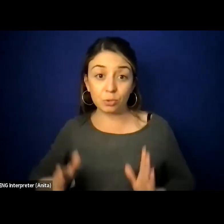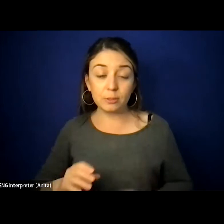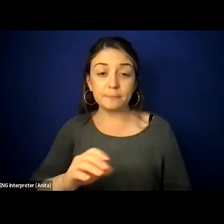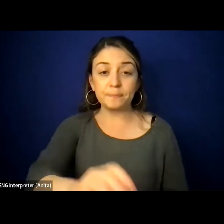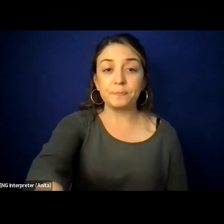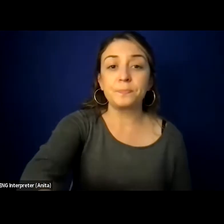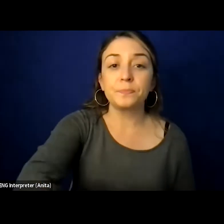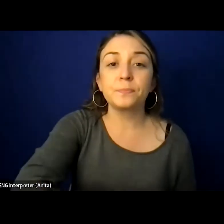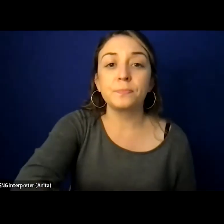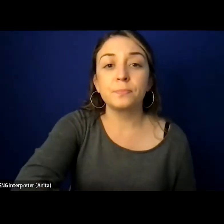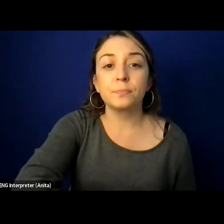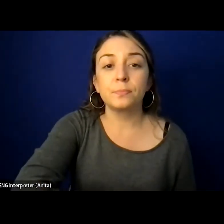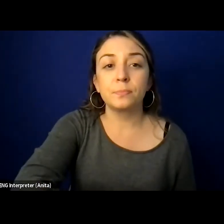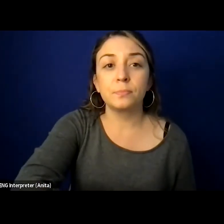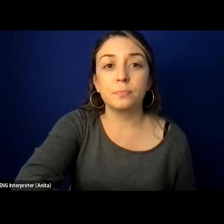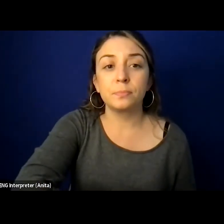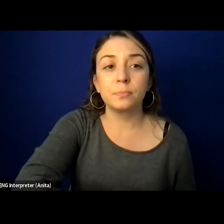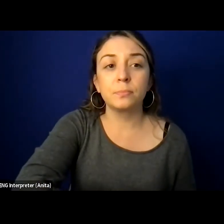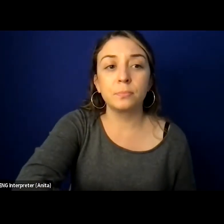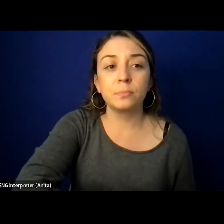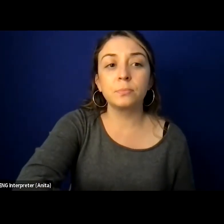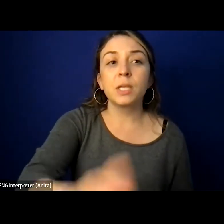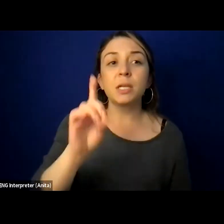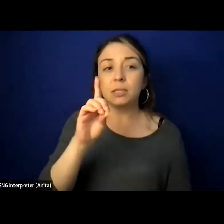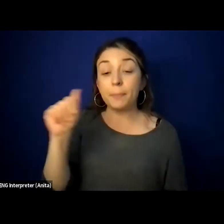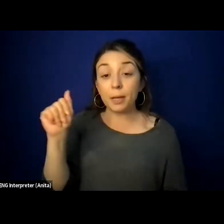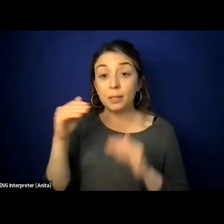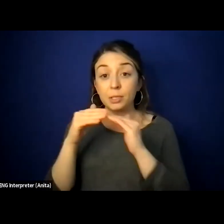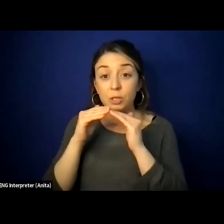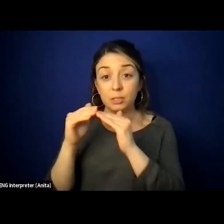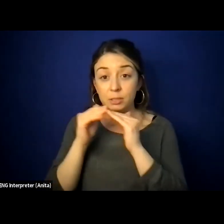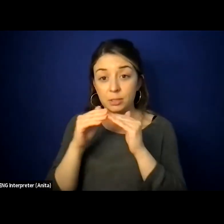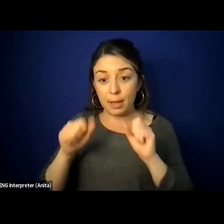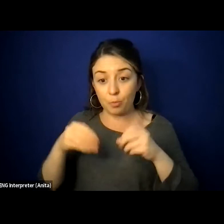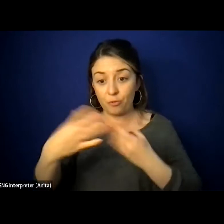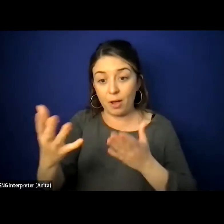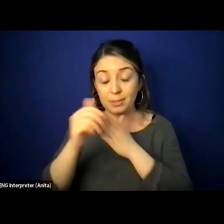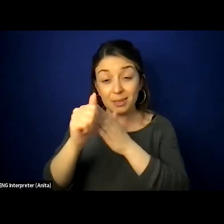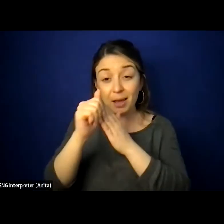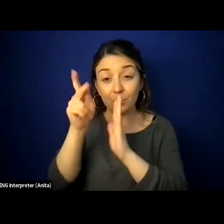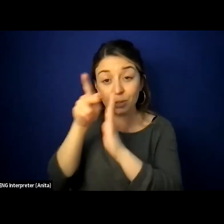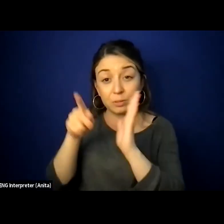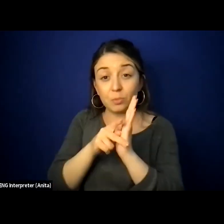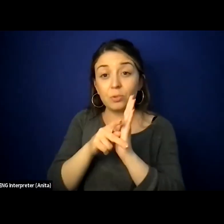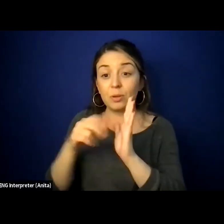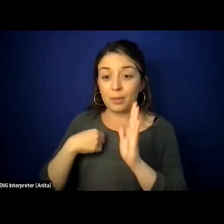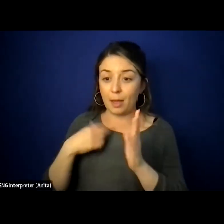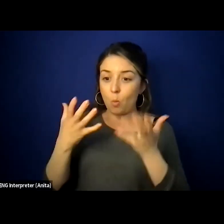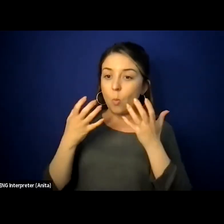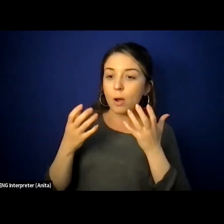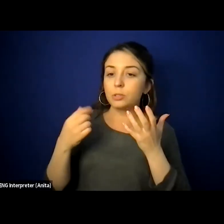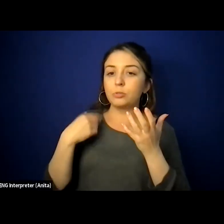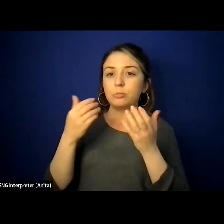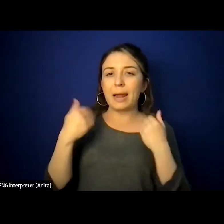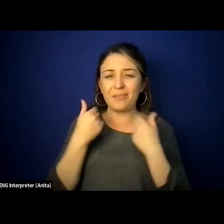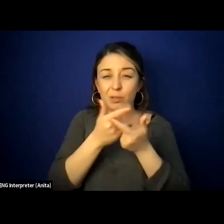Disability justice is a framework and provides guiding principles that help move us closer to that collective